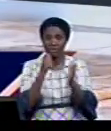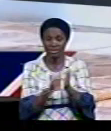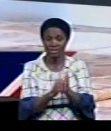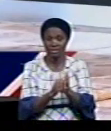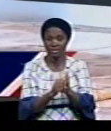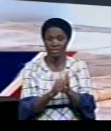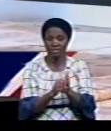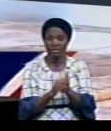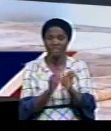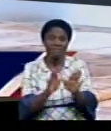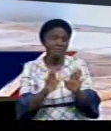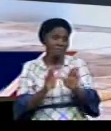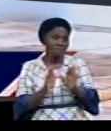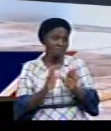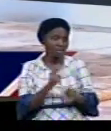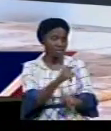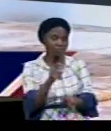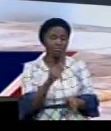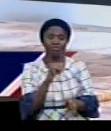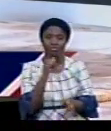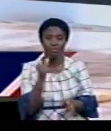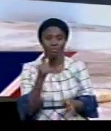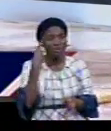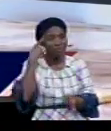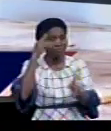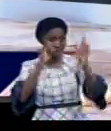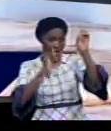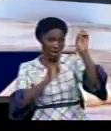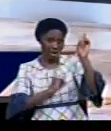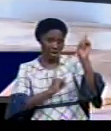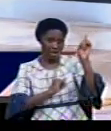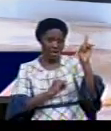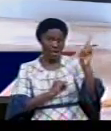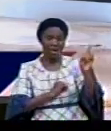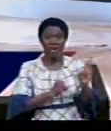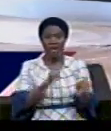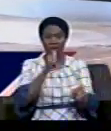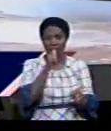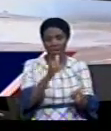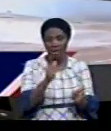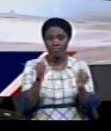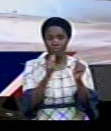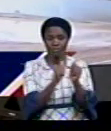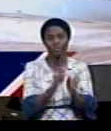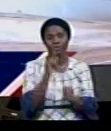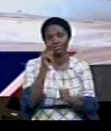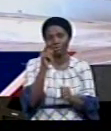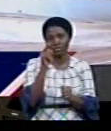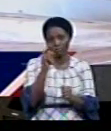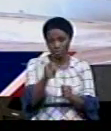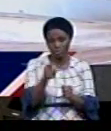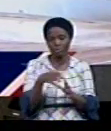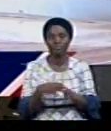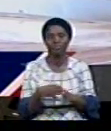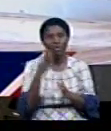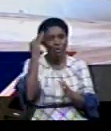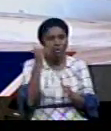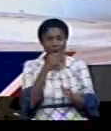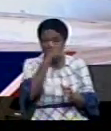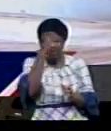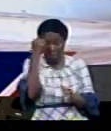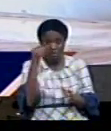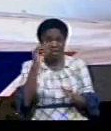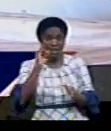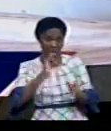I am with thee. Fear thou not. Why? Because I am with thee.